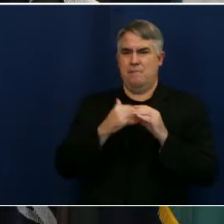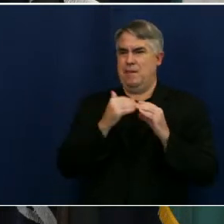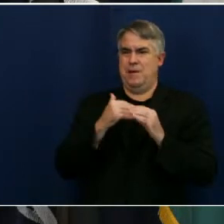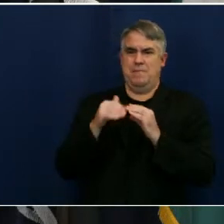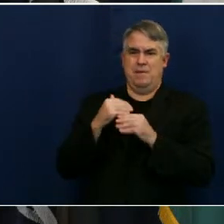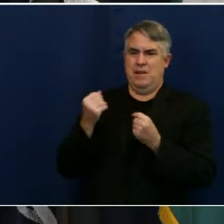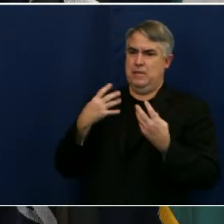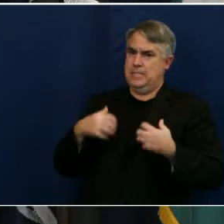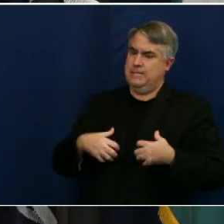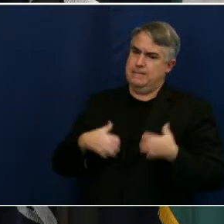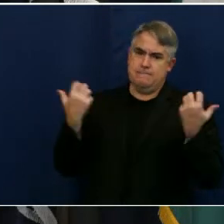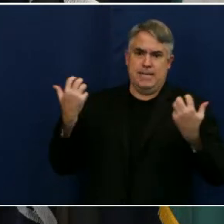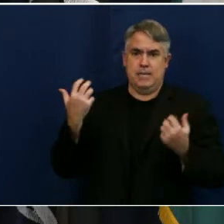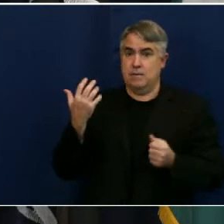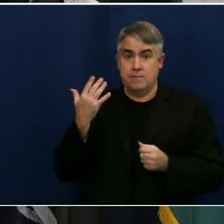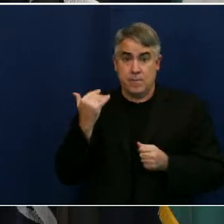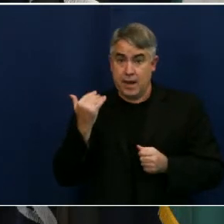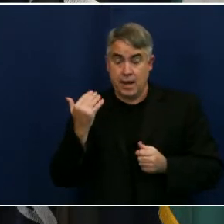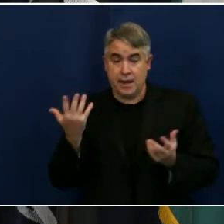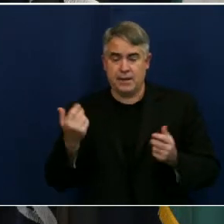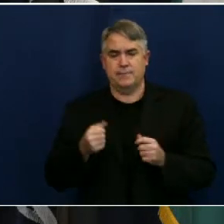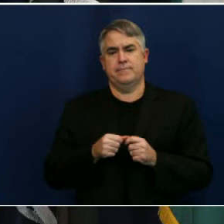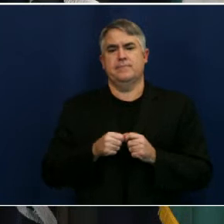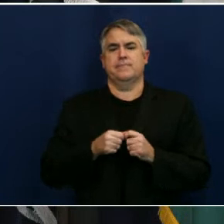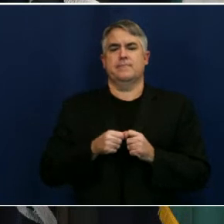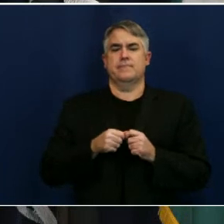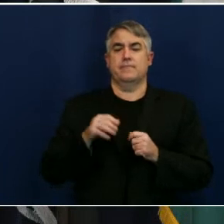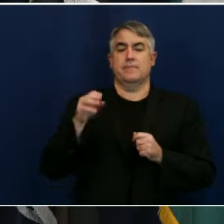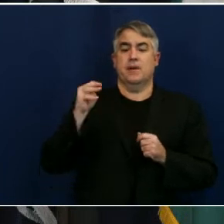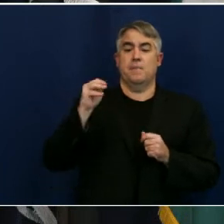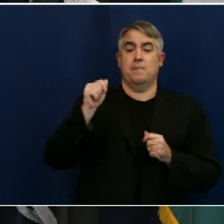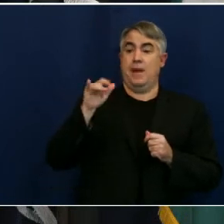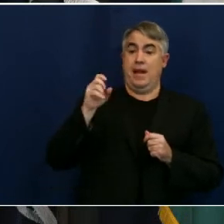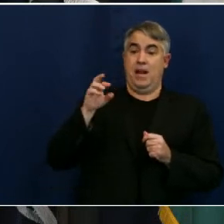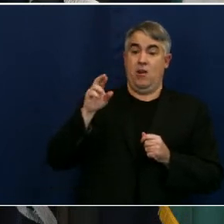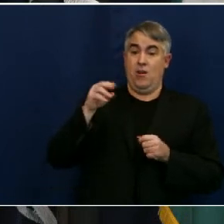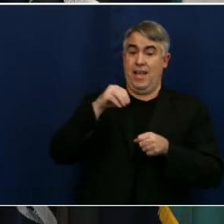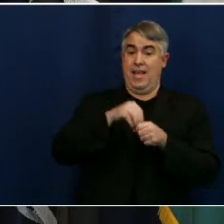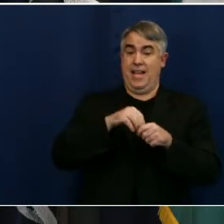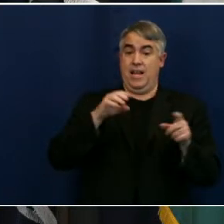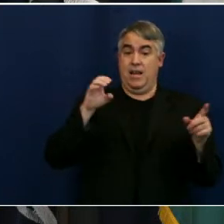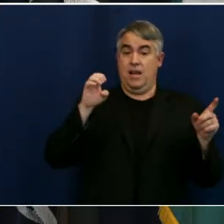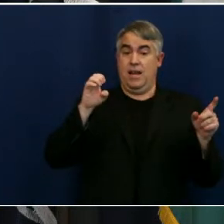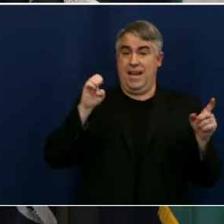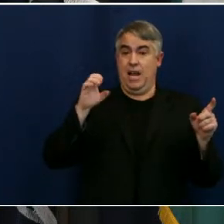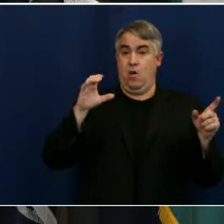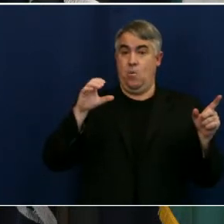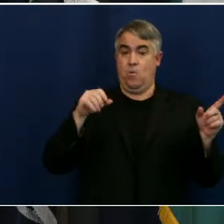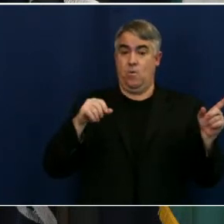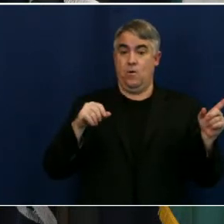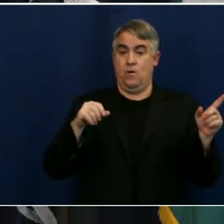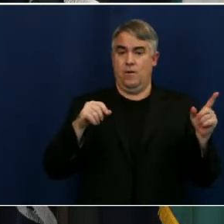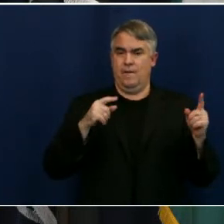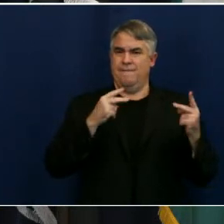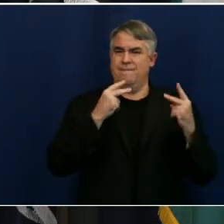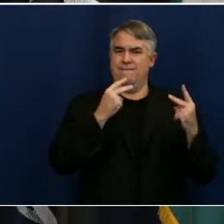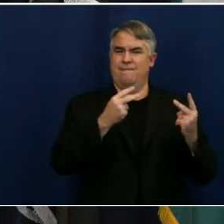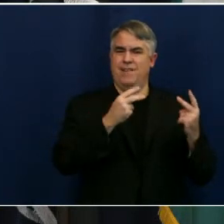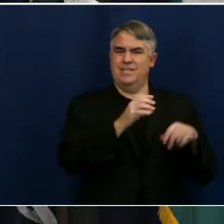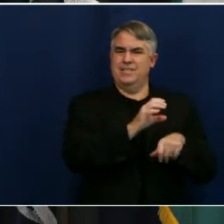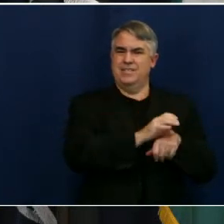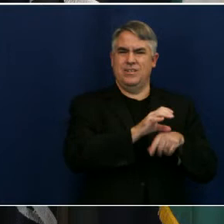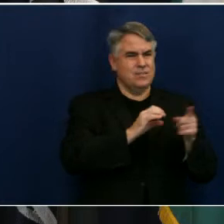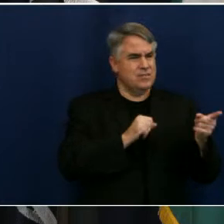over seeing the mayor of El Cajon out speaking at a religious gathering, an outdoor worship service in downtown